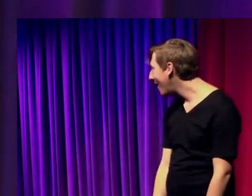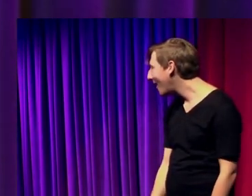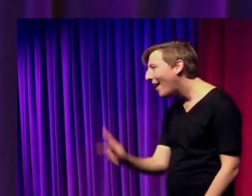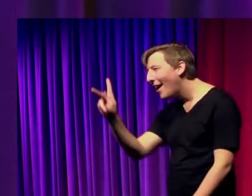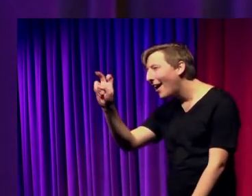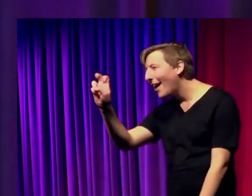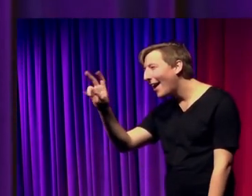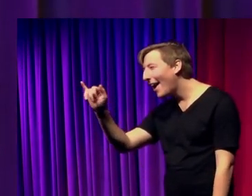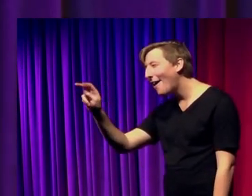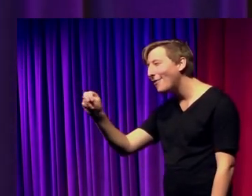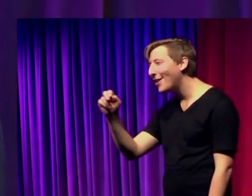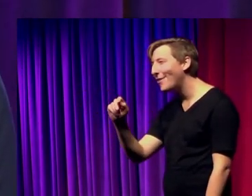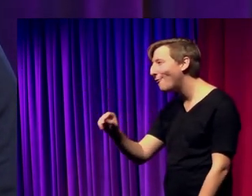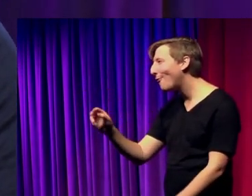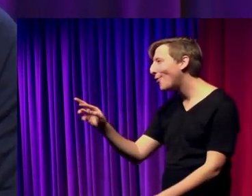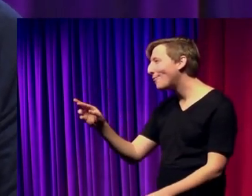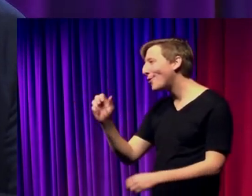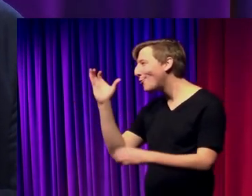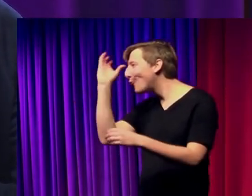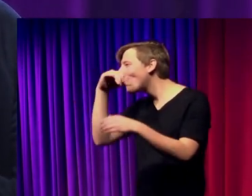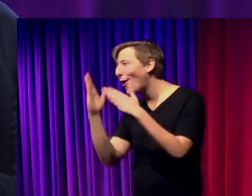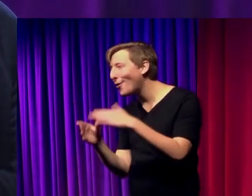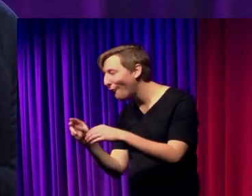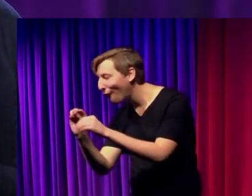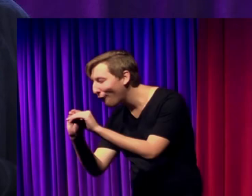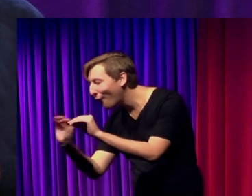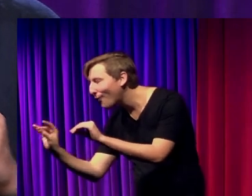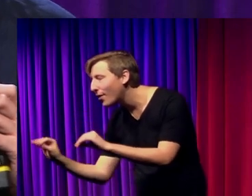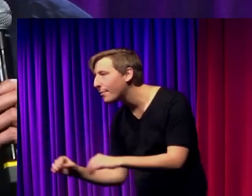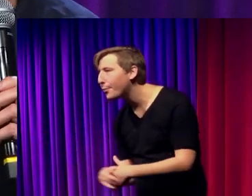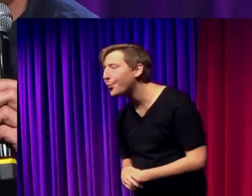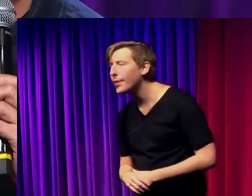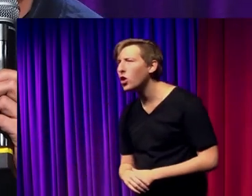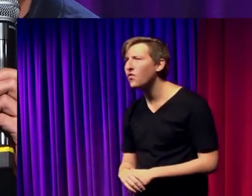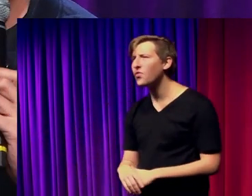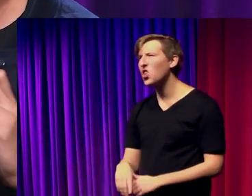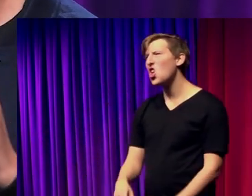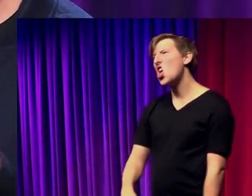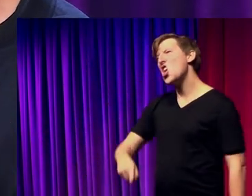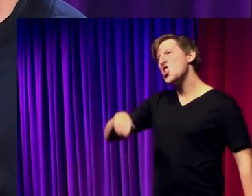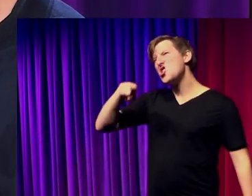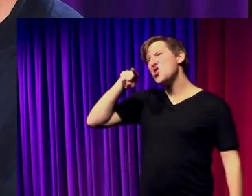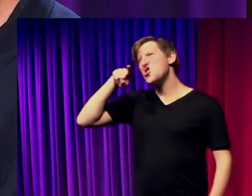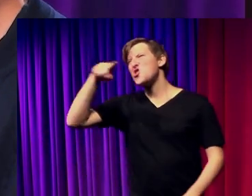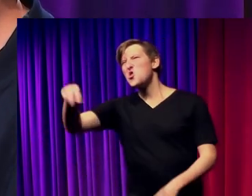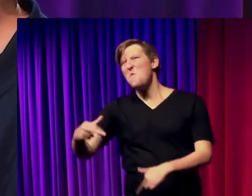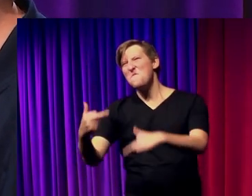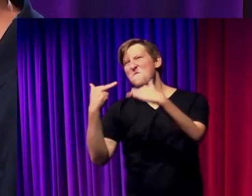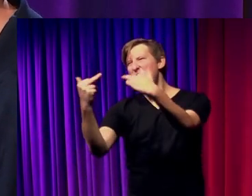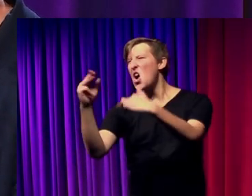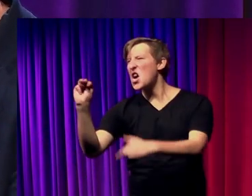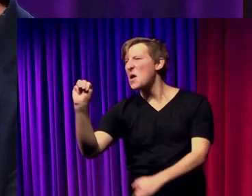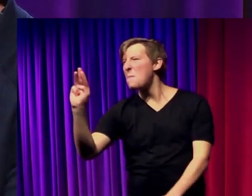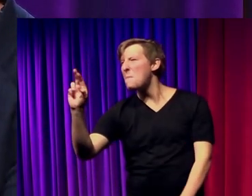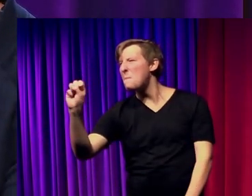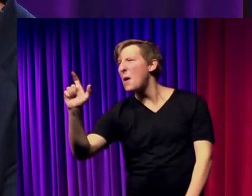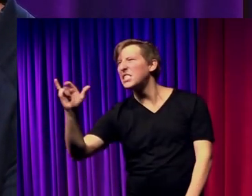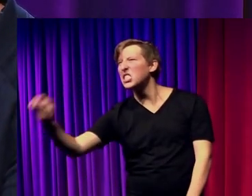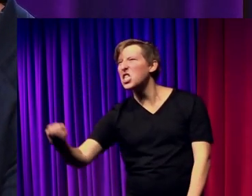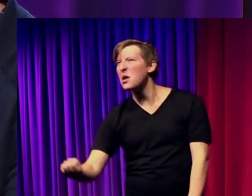and Kevin replied to me, this is what Kevin said, and I quote, "You fucking Muslim, I eat